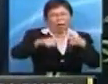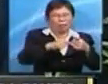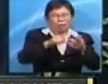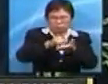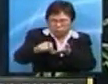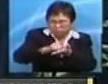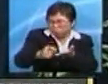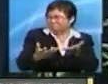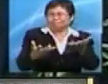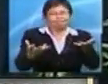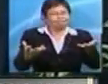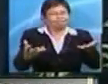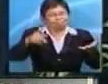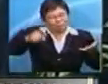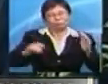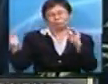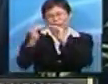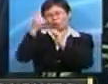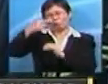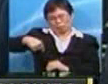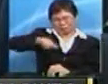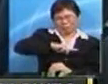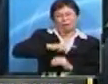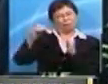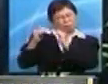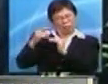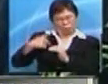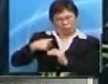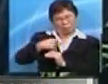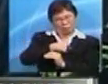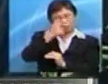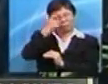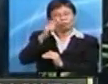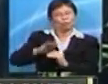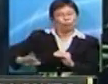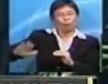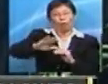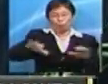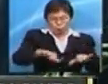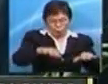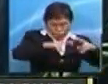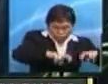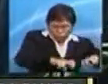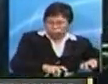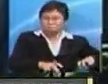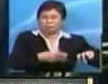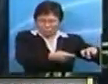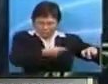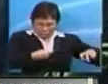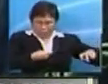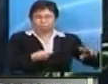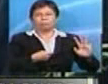transcripts, you must be fair to us, because only those who are doing the investigations can give us the